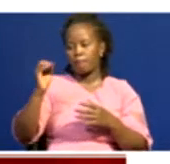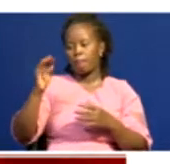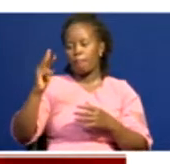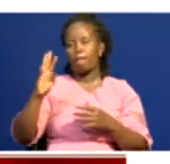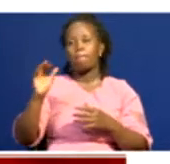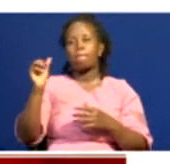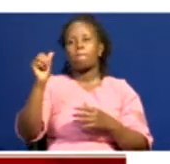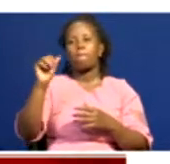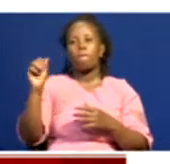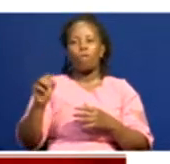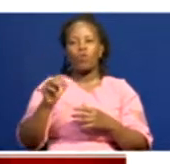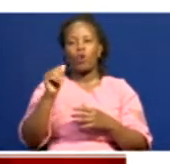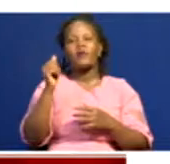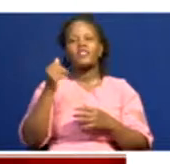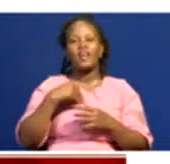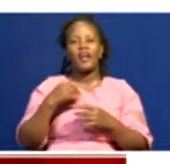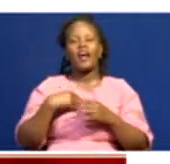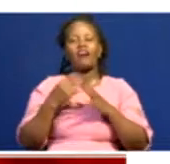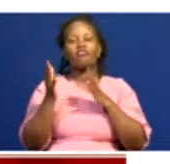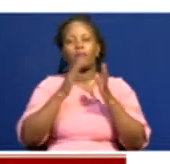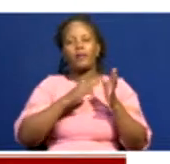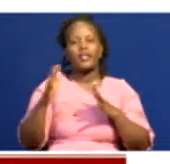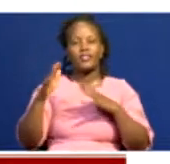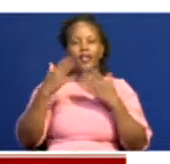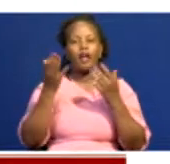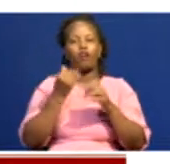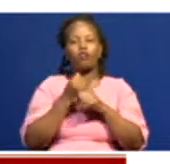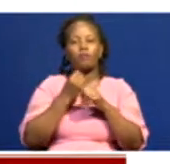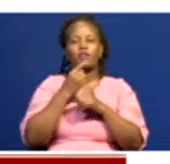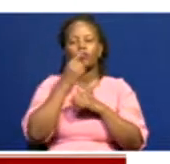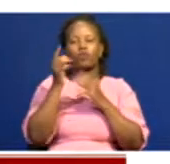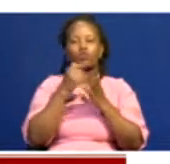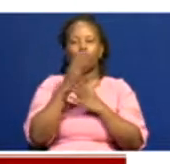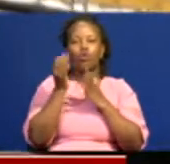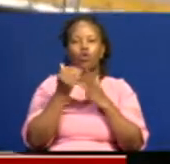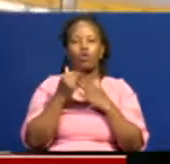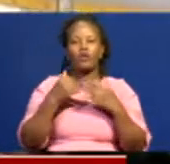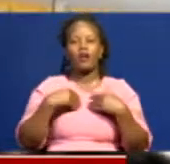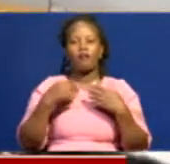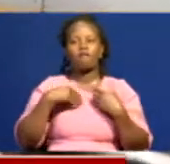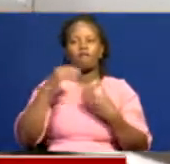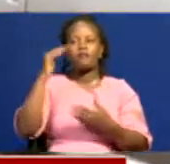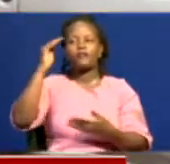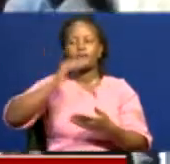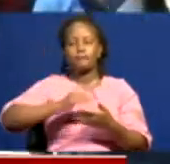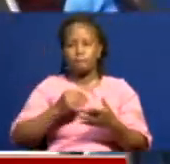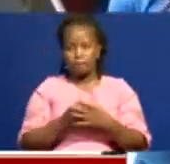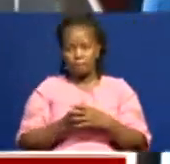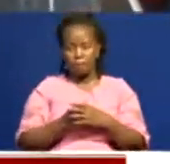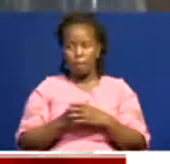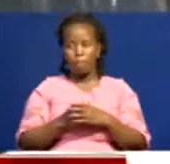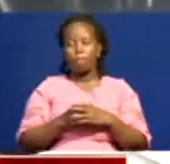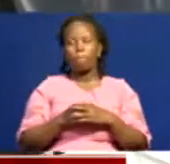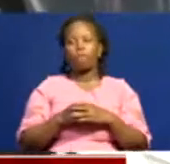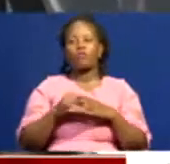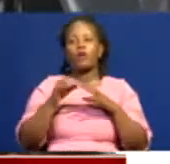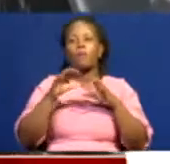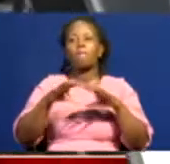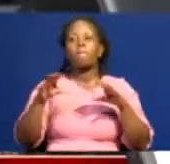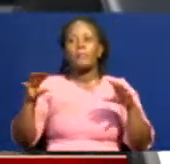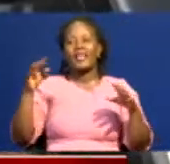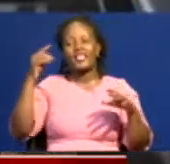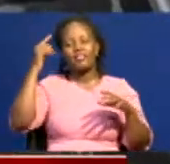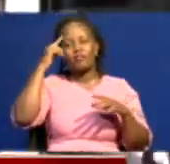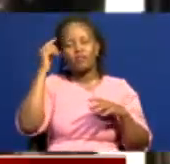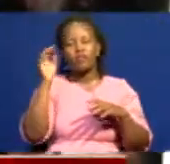process that will offer residents lower calling rates. The common market for Eastern and Southern Africa